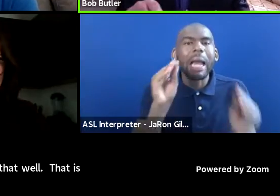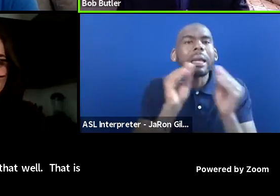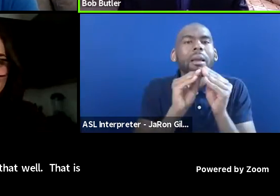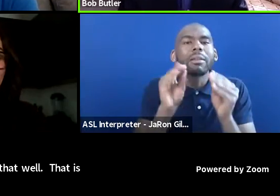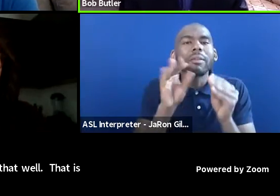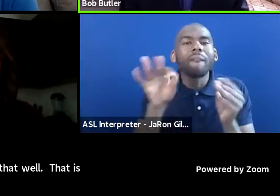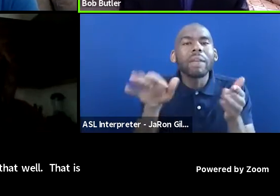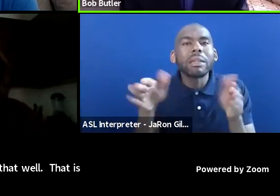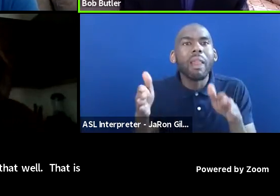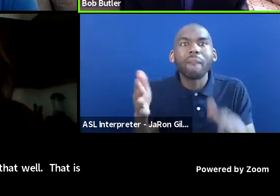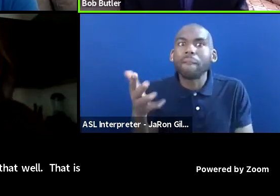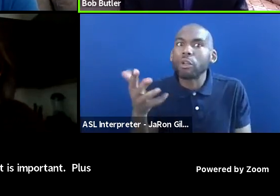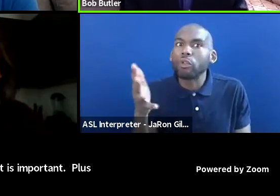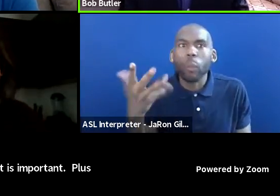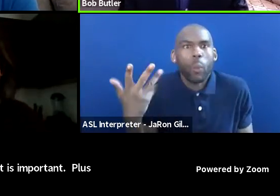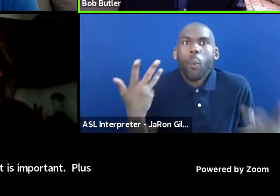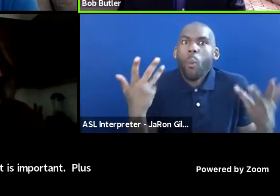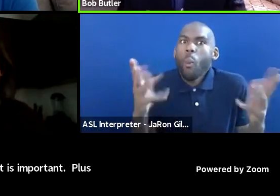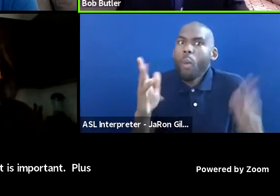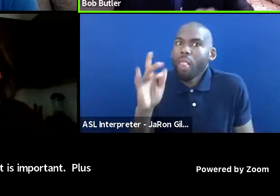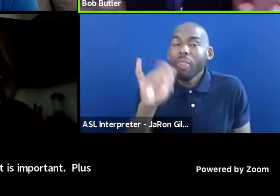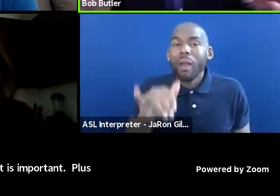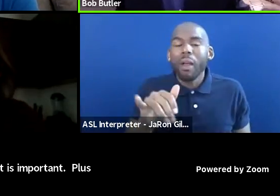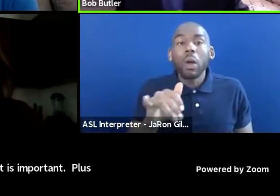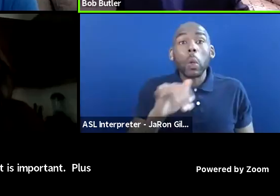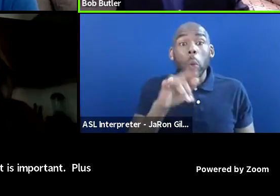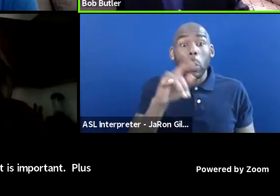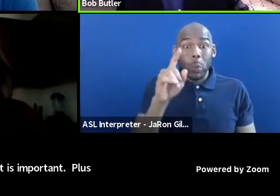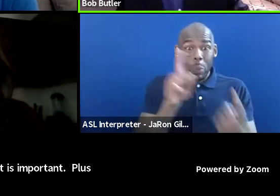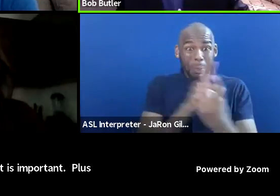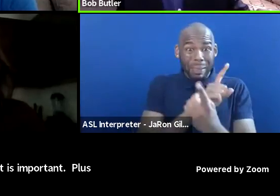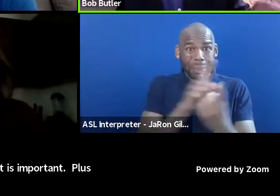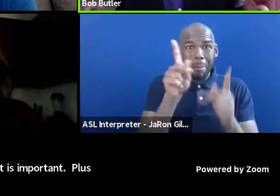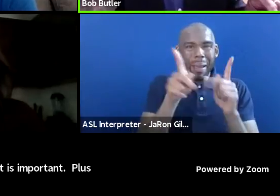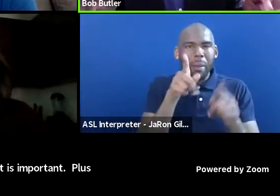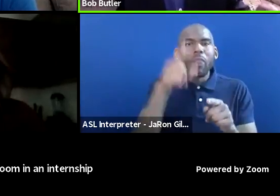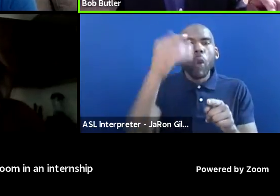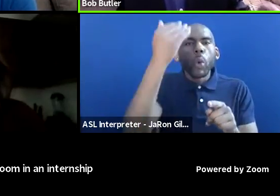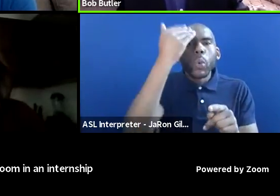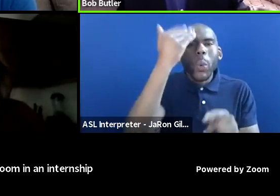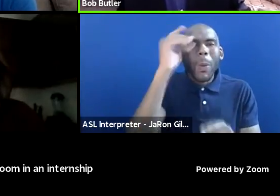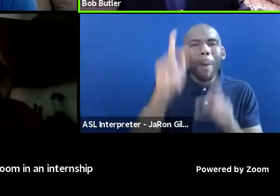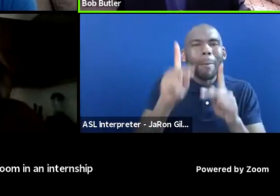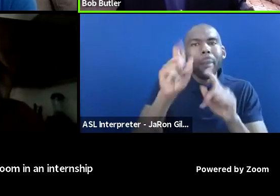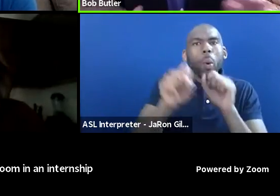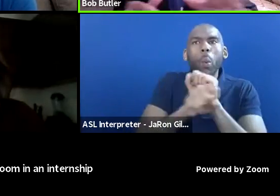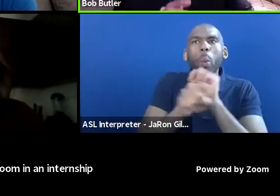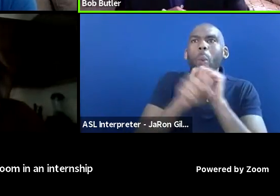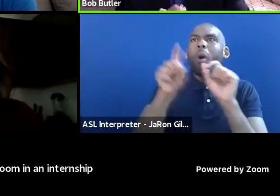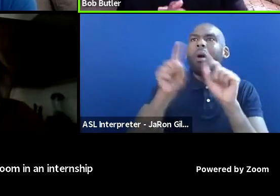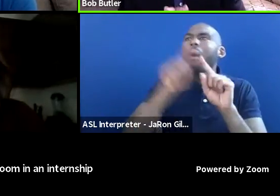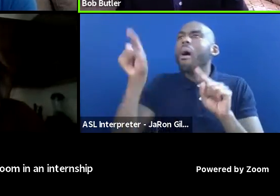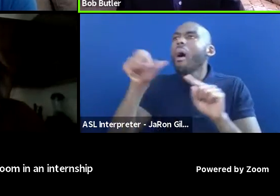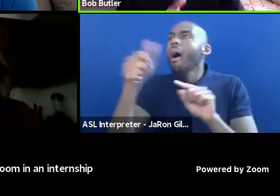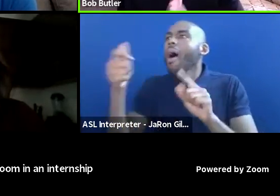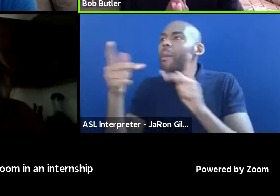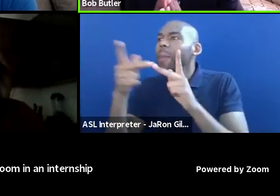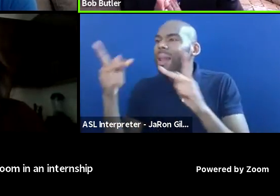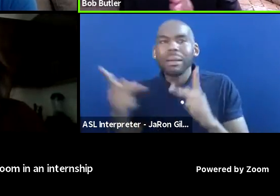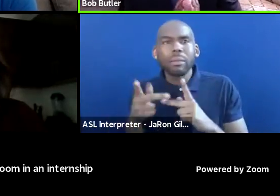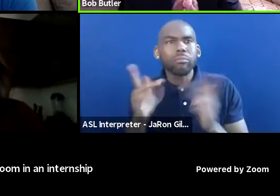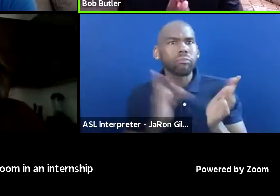you meet in a newsroom at an internship knows somebody who works someplace else. And that is a way to possibly get in.